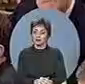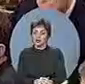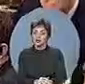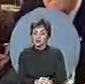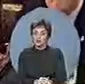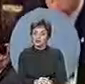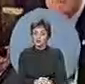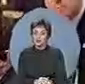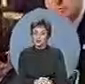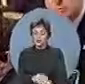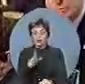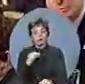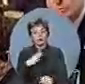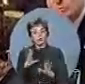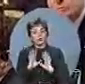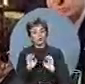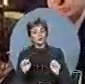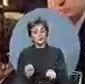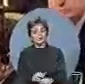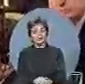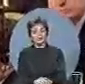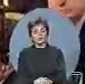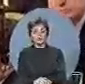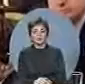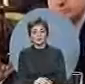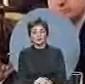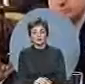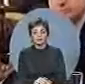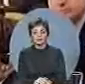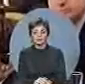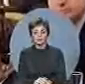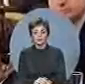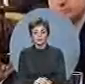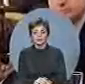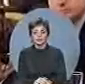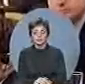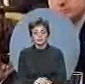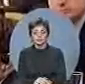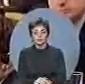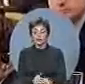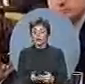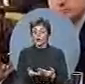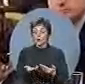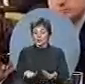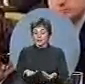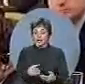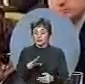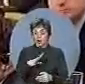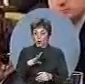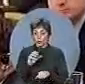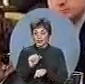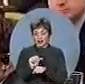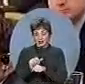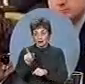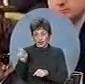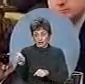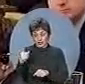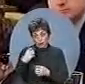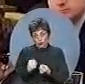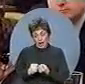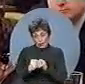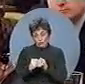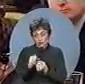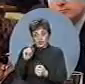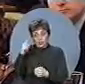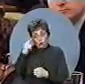Minister. Mr. Speaker, we are in Afghanistan in support of the Afghan government, and when there are lawbreakers who come into